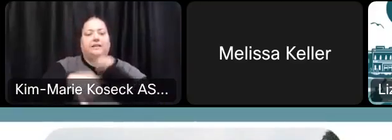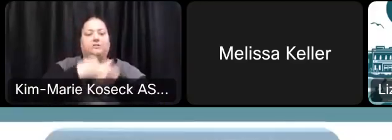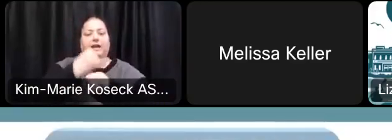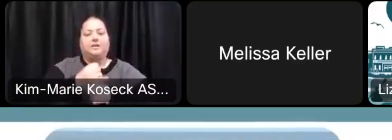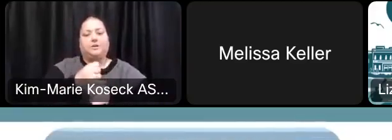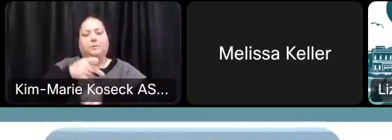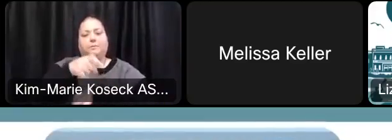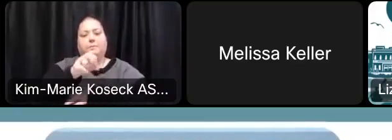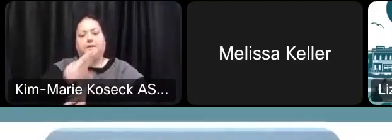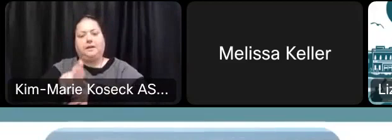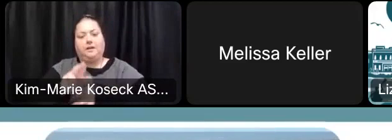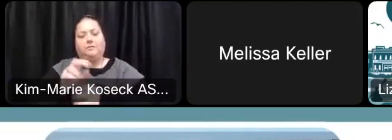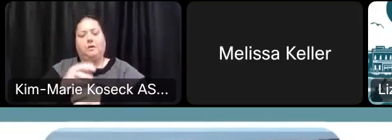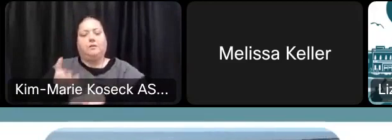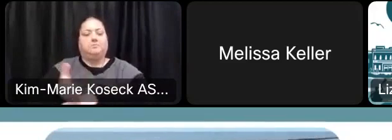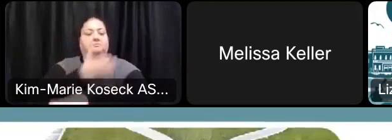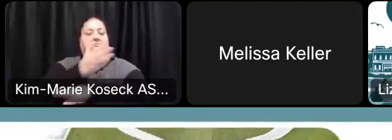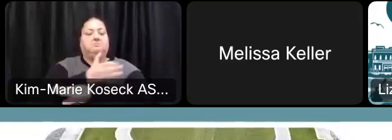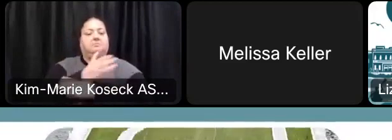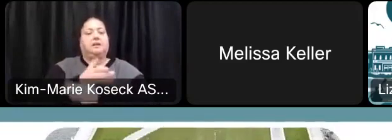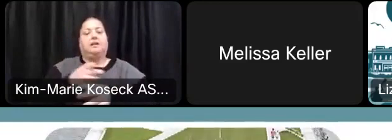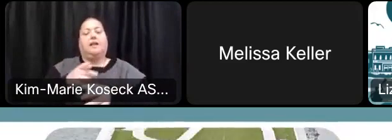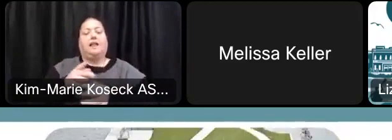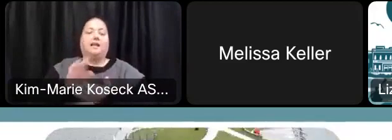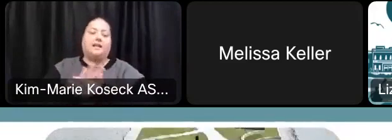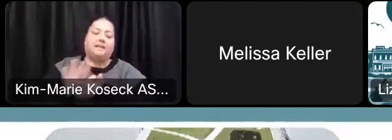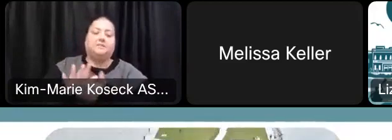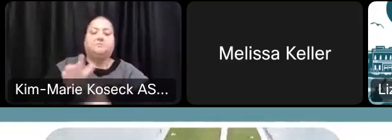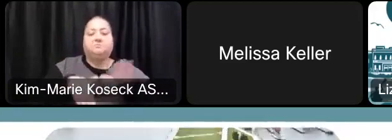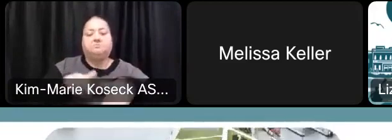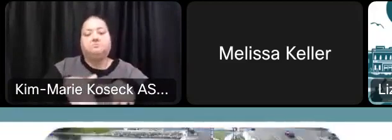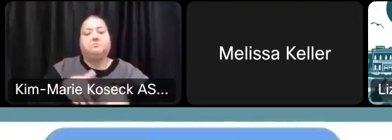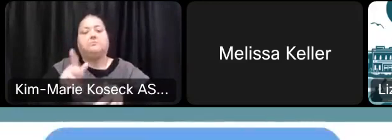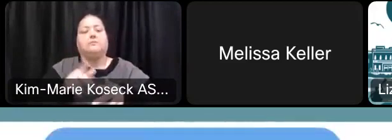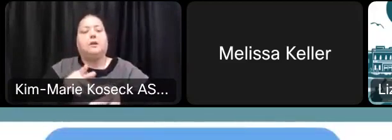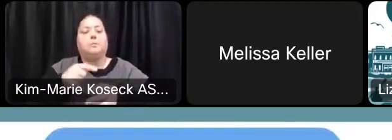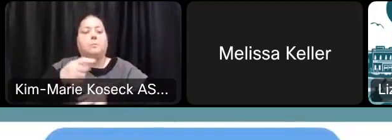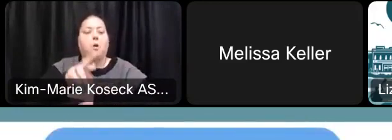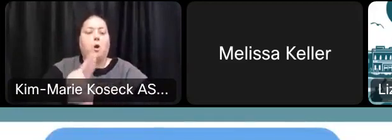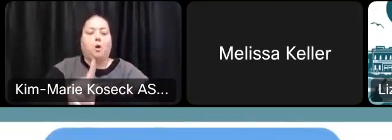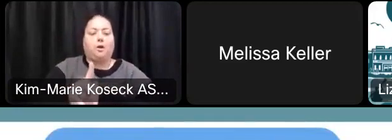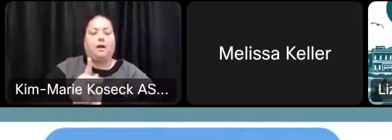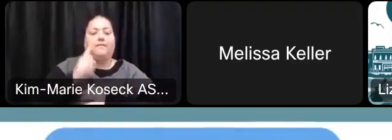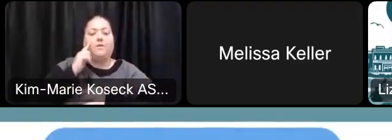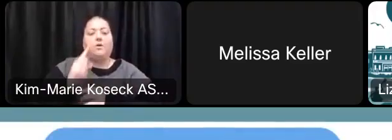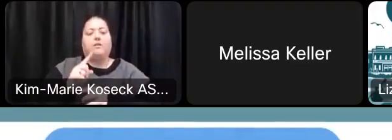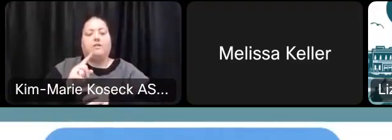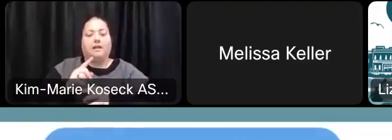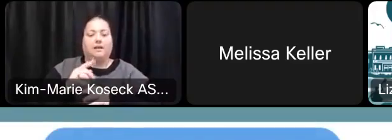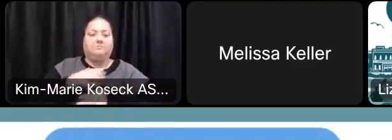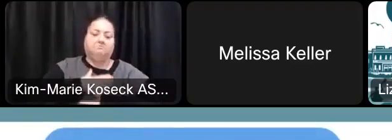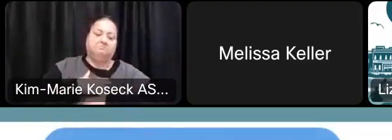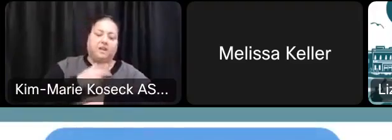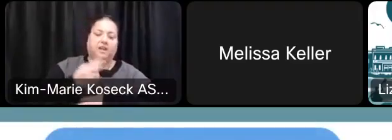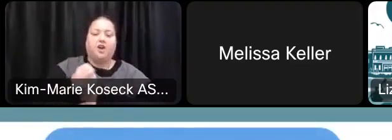flooding while upgrading it into a pedestrian-friendly park. And the improved marina enhanced recreational opportunities in the harbor while also